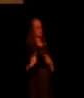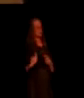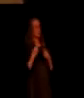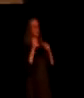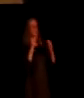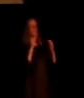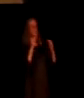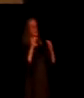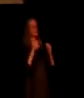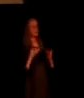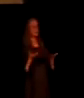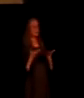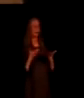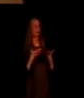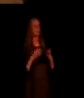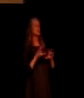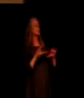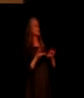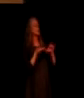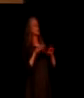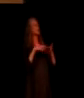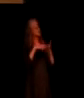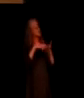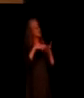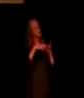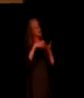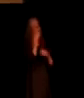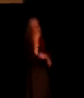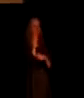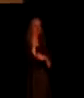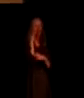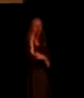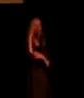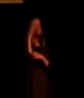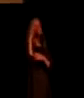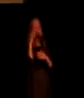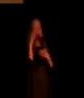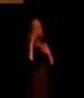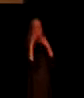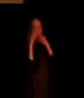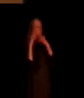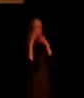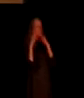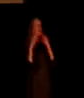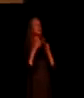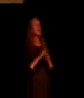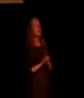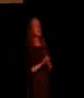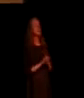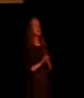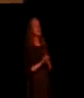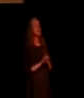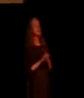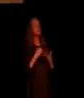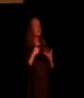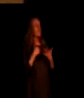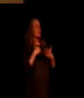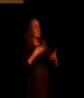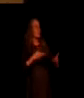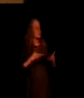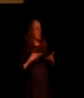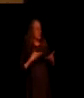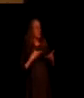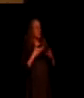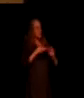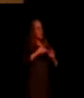doing some, early tree physiology sort of work. I was invited to the panel